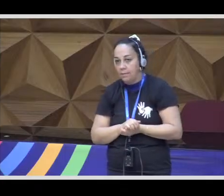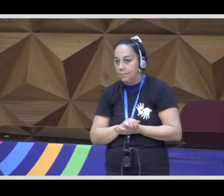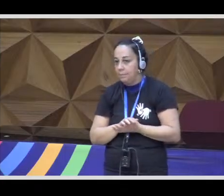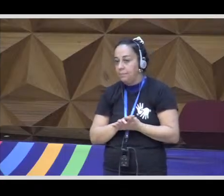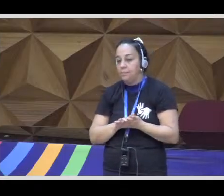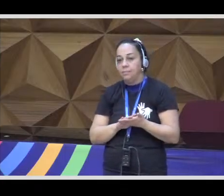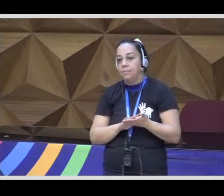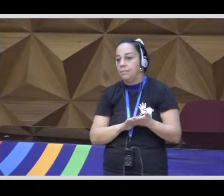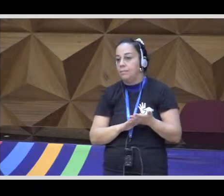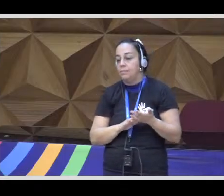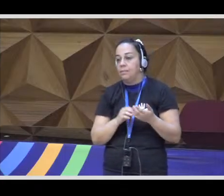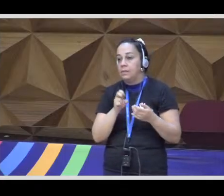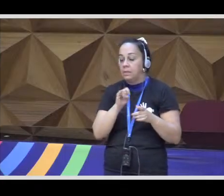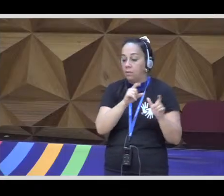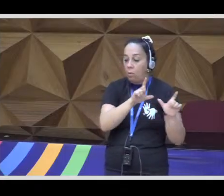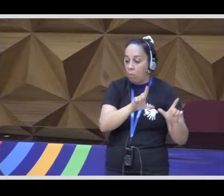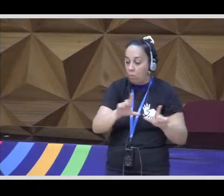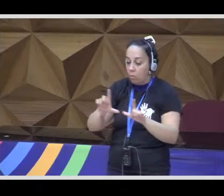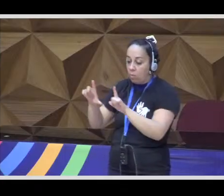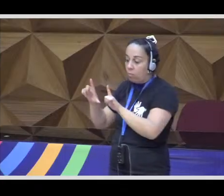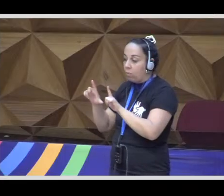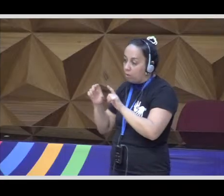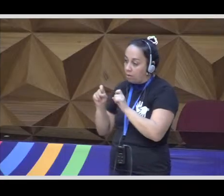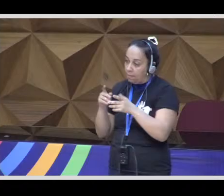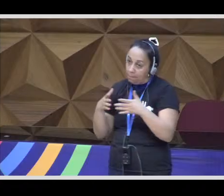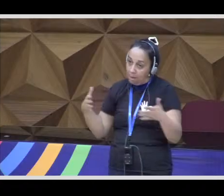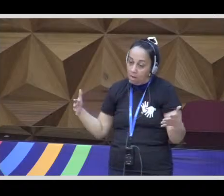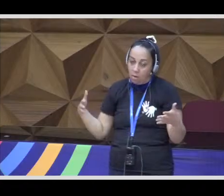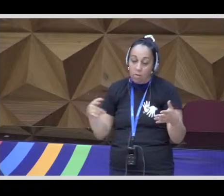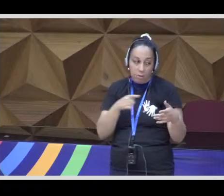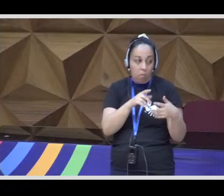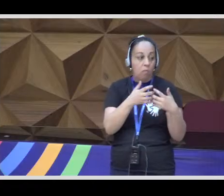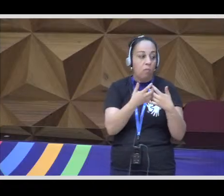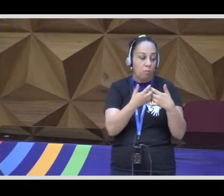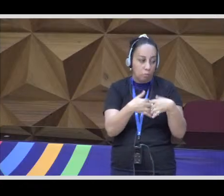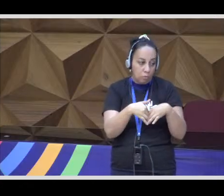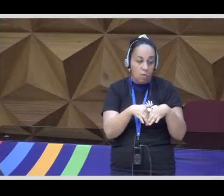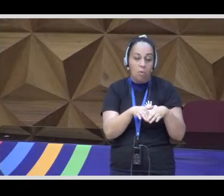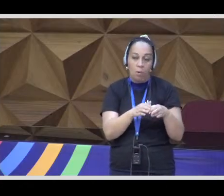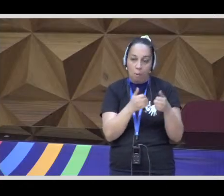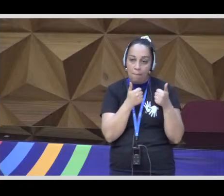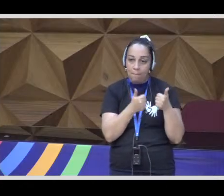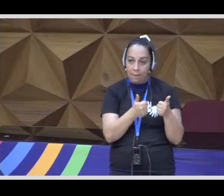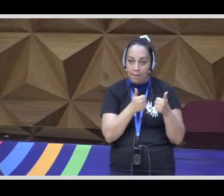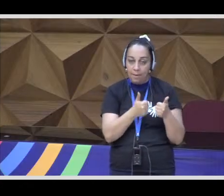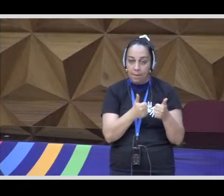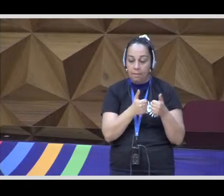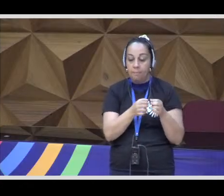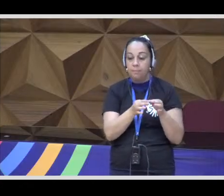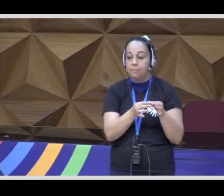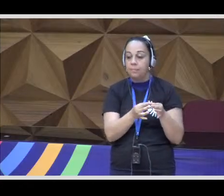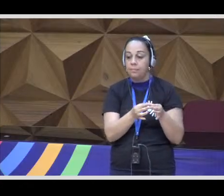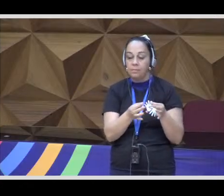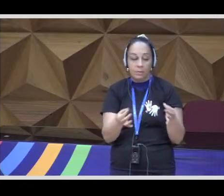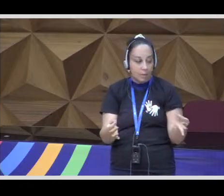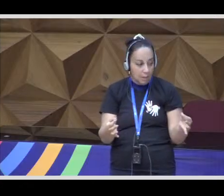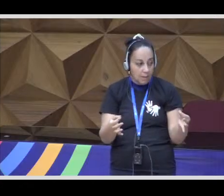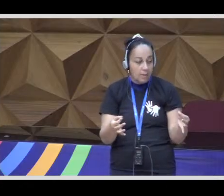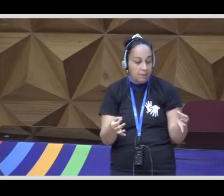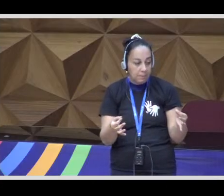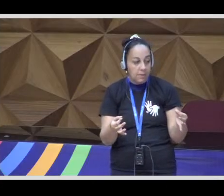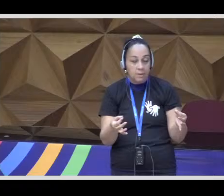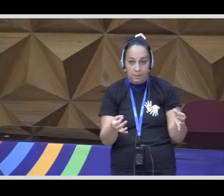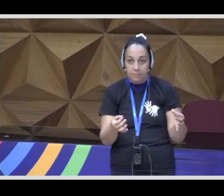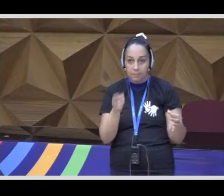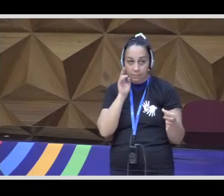rotation. So that worked quite well. Very simple for kind of window display. Just rotate it a smaller amount. We looked at how much you have to do.